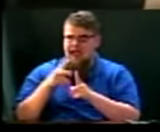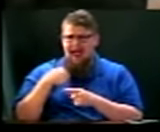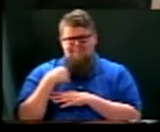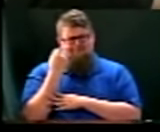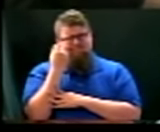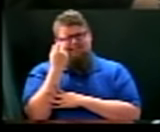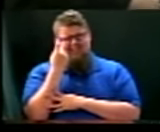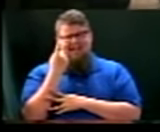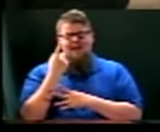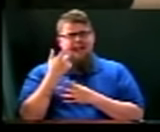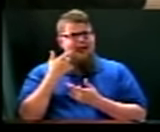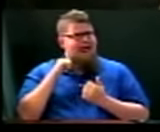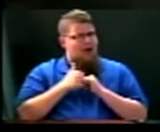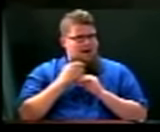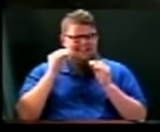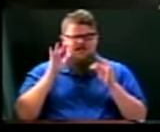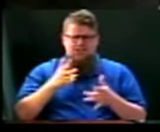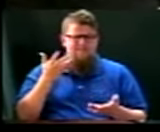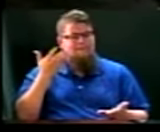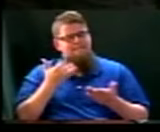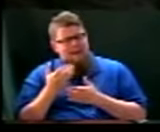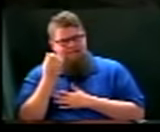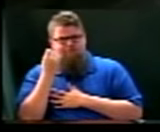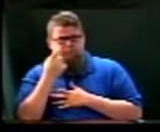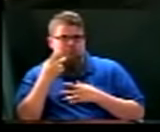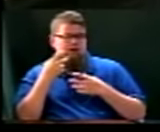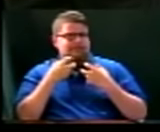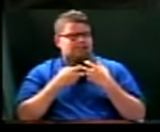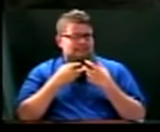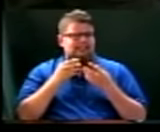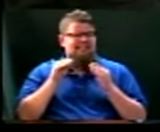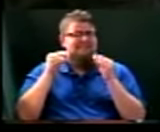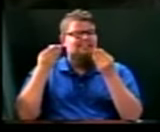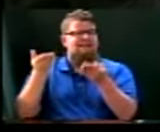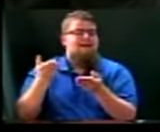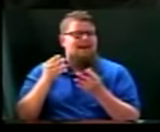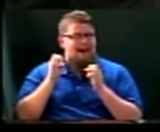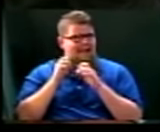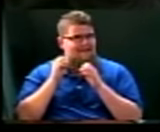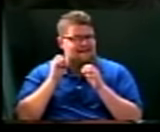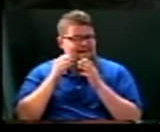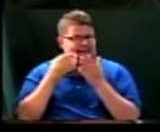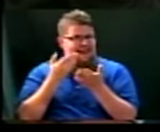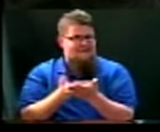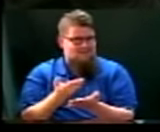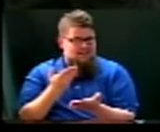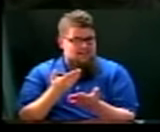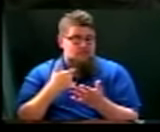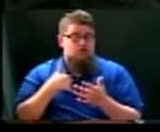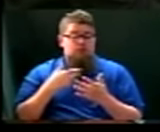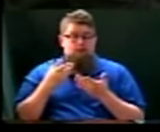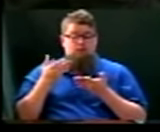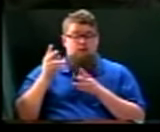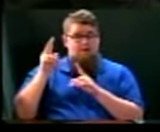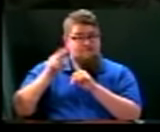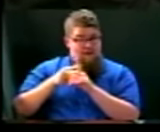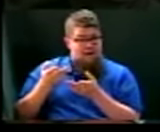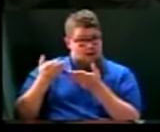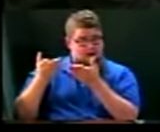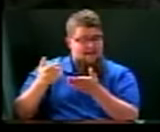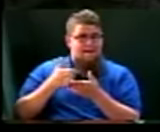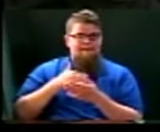a teacher might have some problems submitting evidence. To upload my context forms and evidence, I had to have